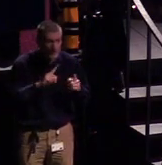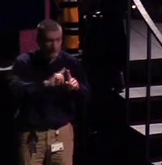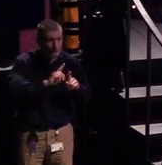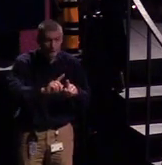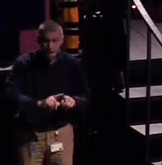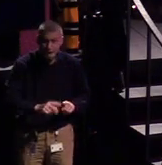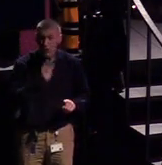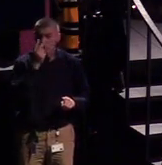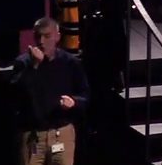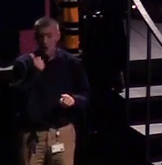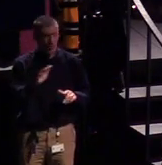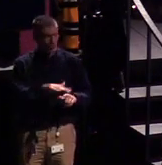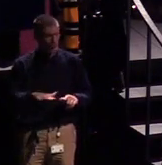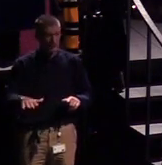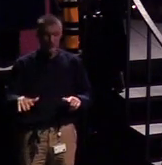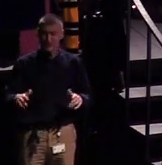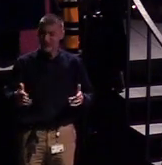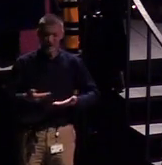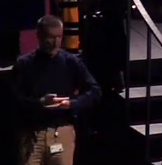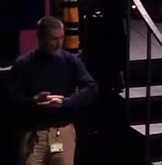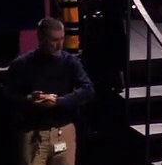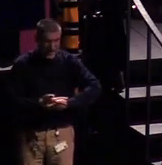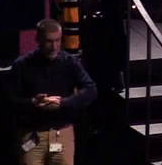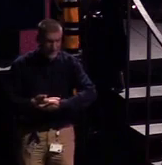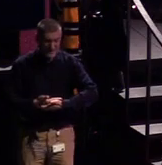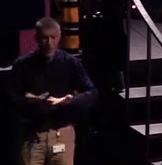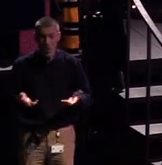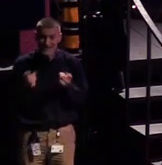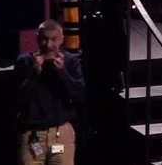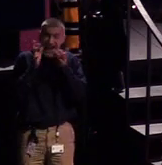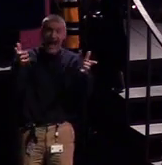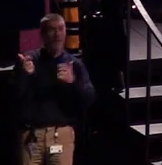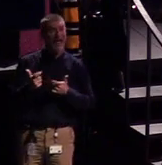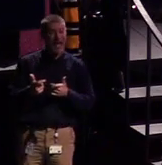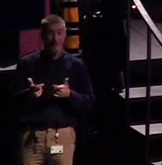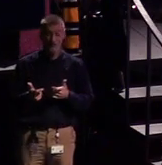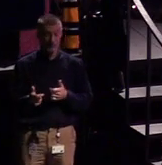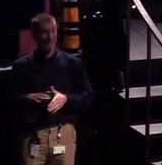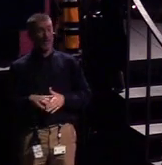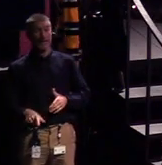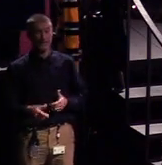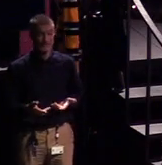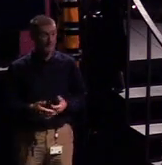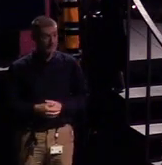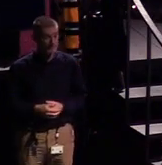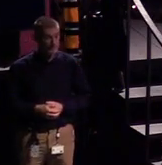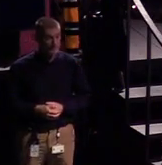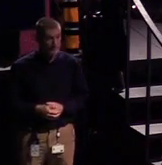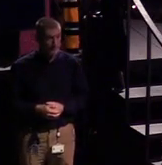with young children visit biscuit babies or just very loud laughs biscuit biscuit